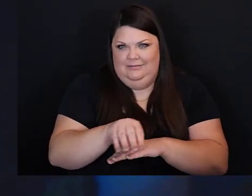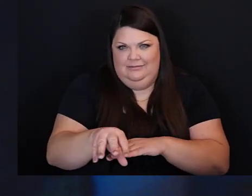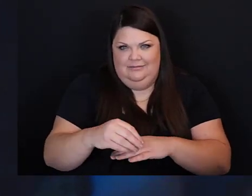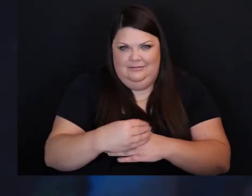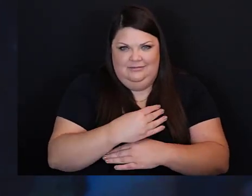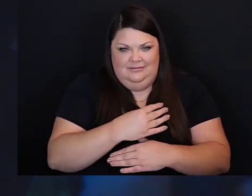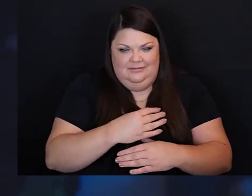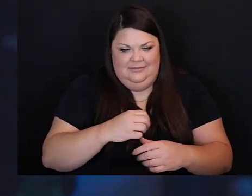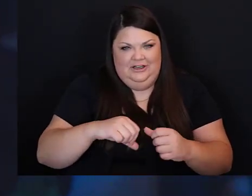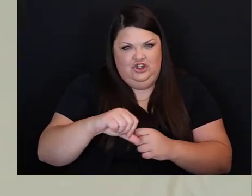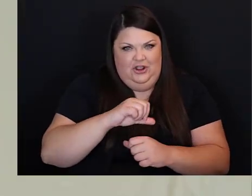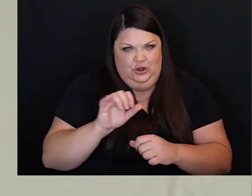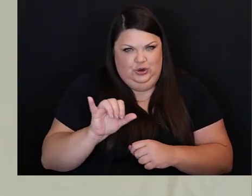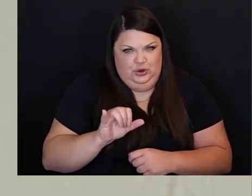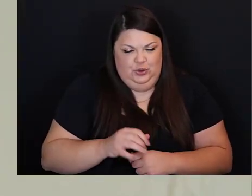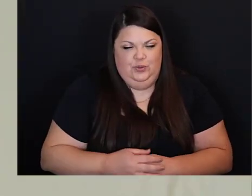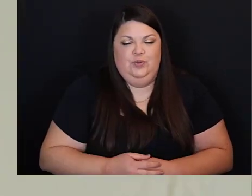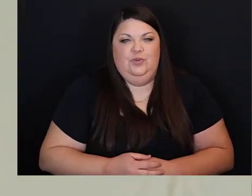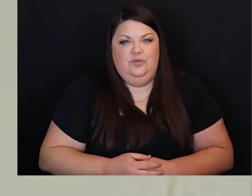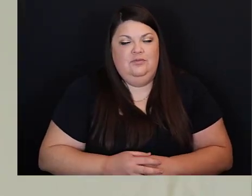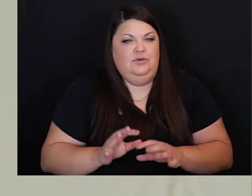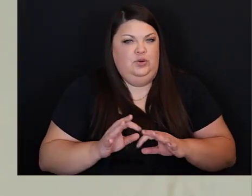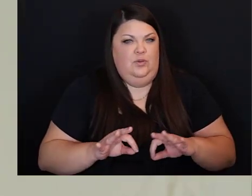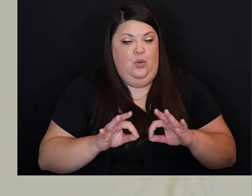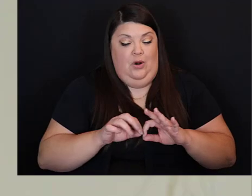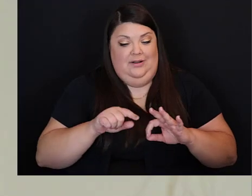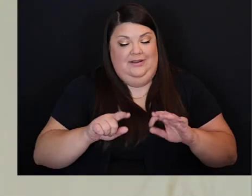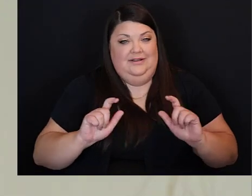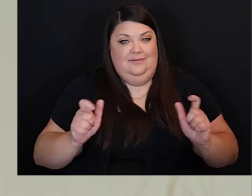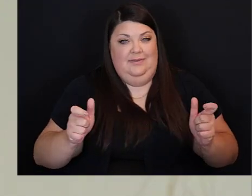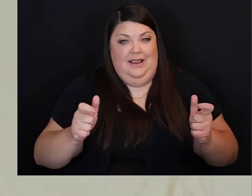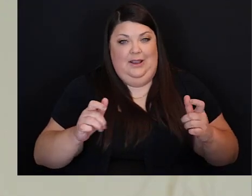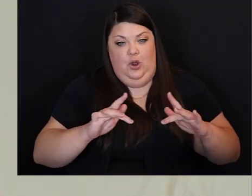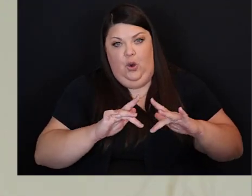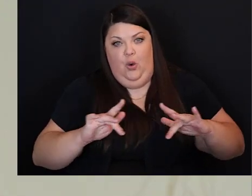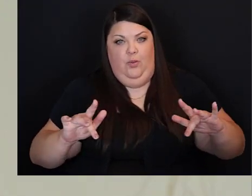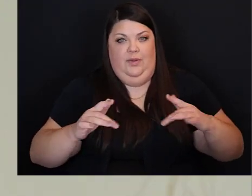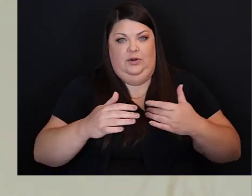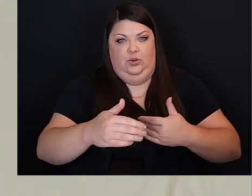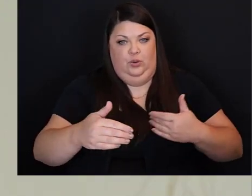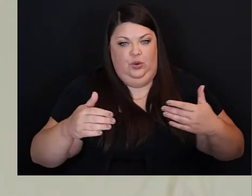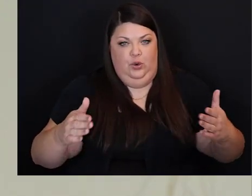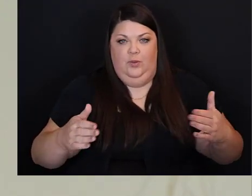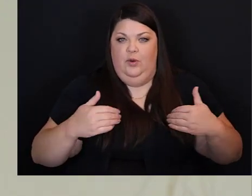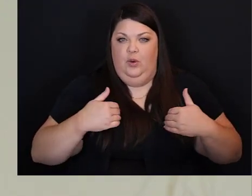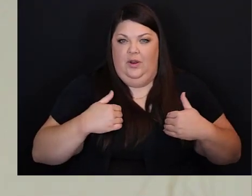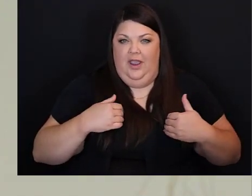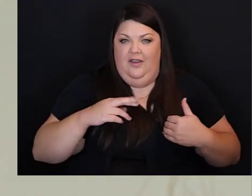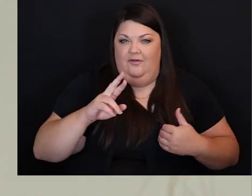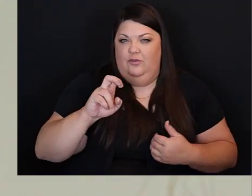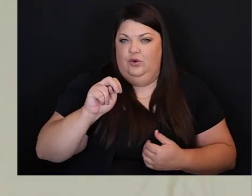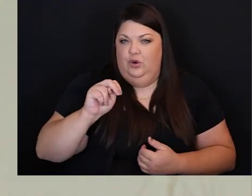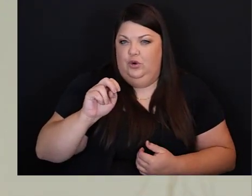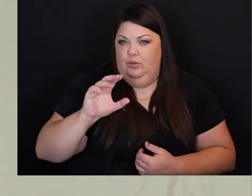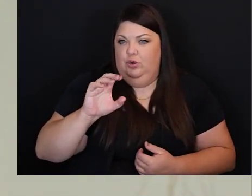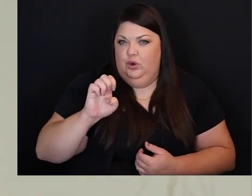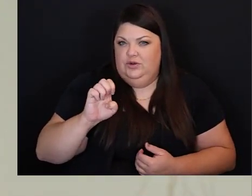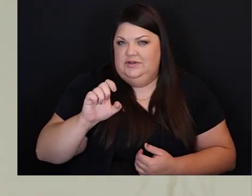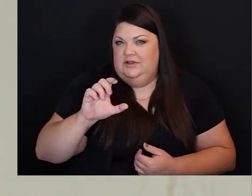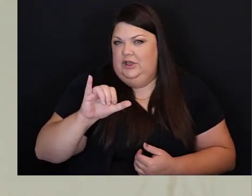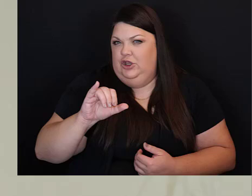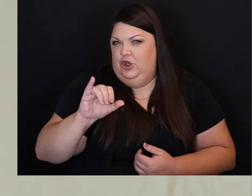or infect one another. So this big open room where we have Bruce Yonemoto,